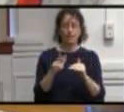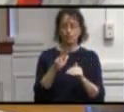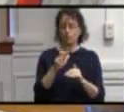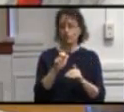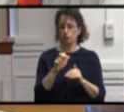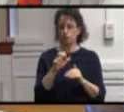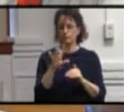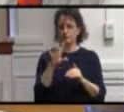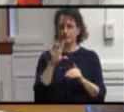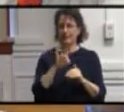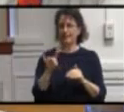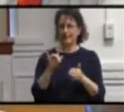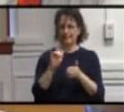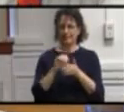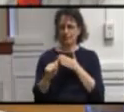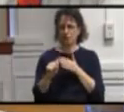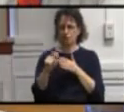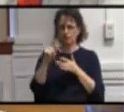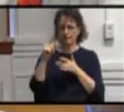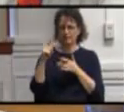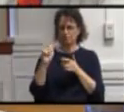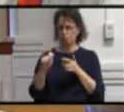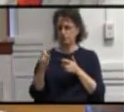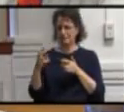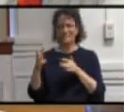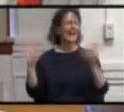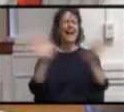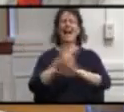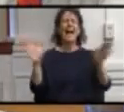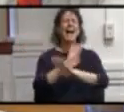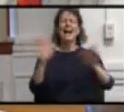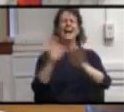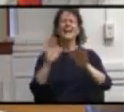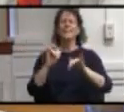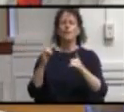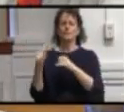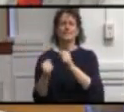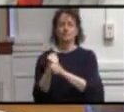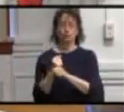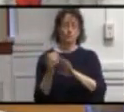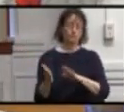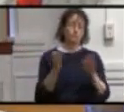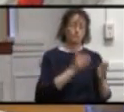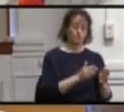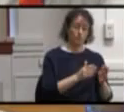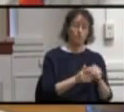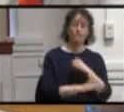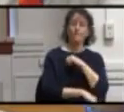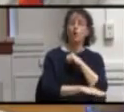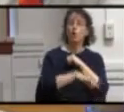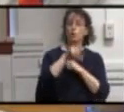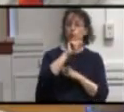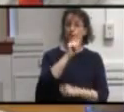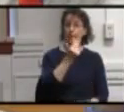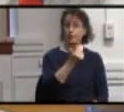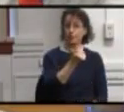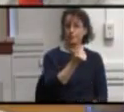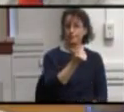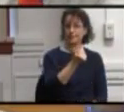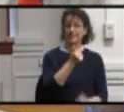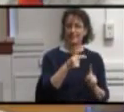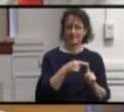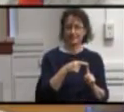$6,388.16. No, I'm sorry, that was 2014. Let me do that again. The 2013 figures, so that was the first